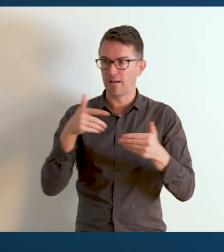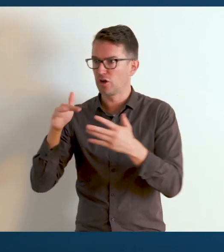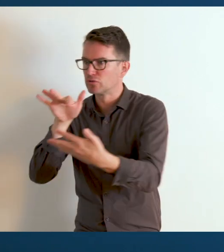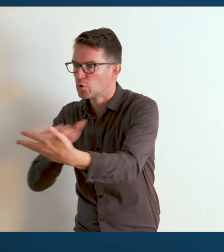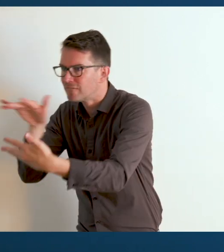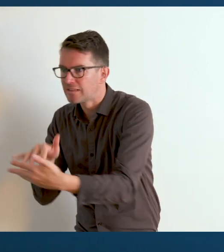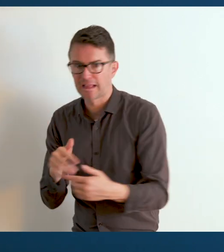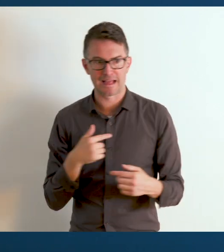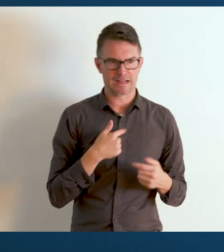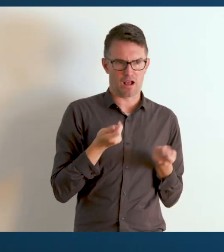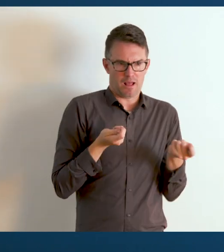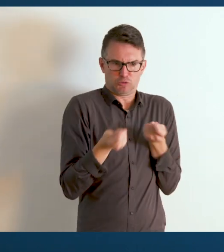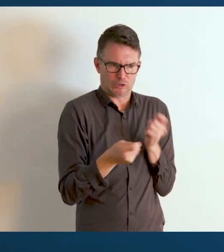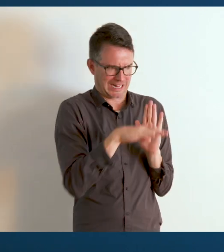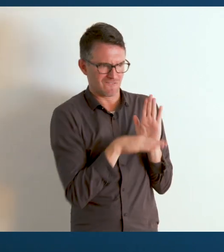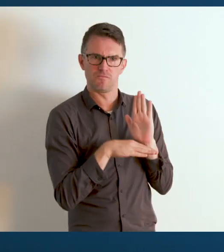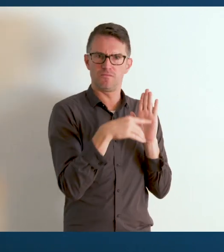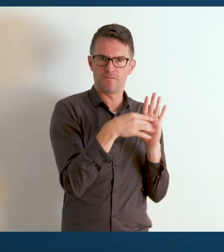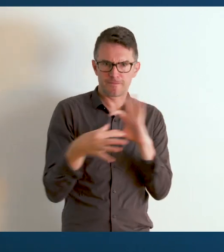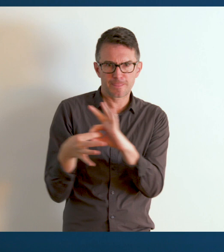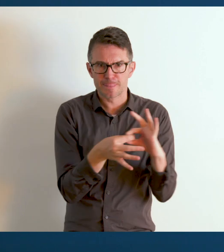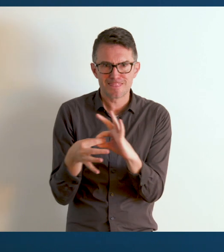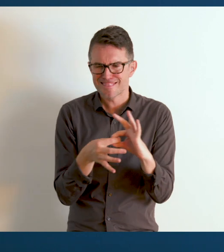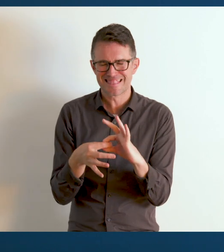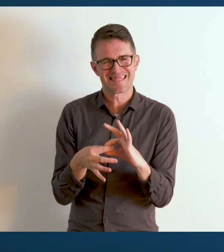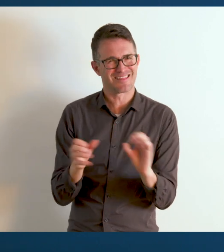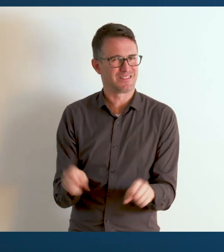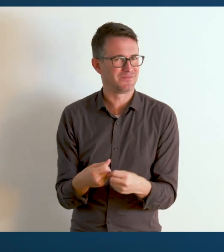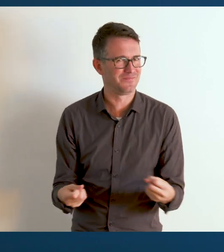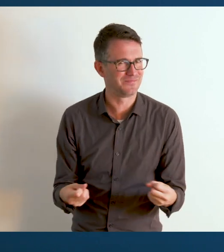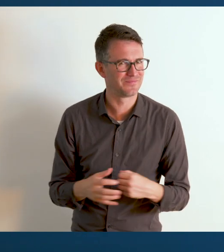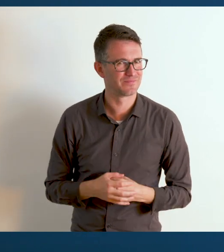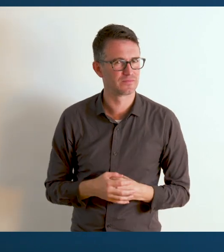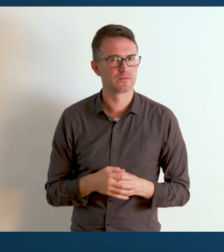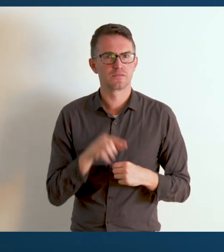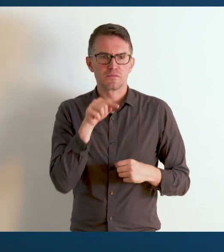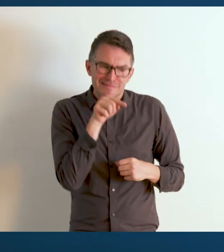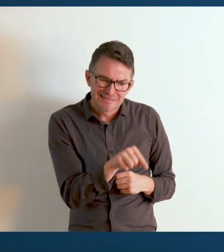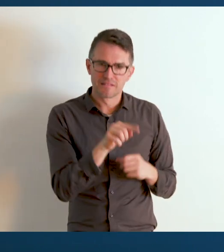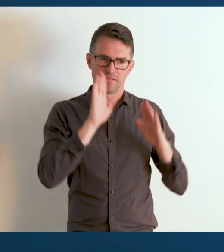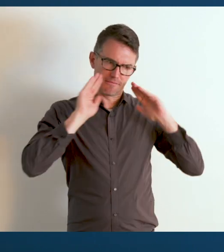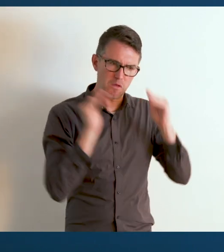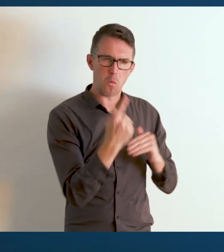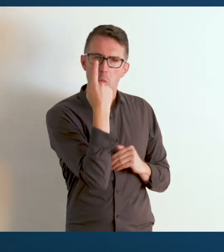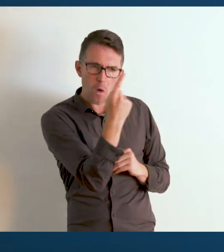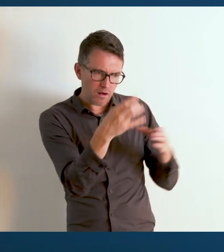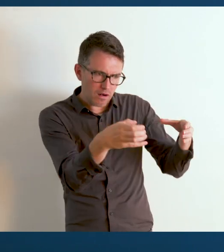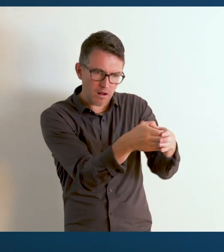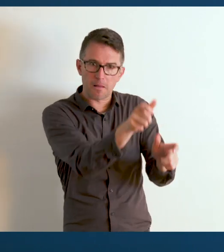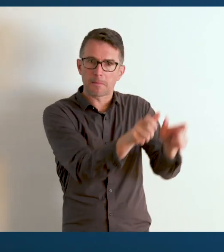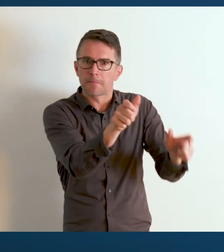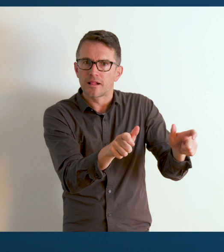comparisons between people with and without disabilities in an administrative system. They're set up for a particular